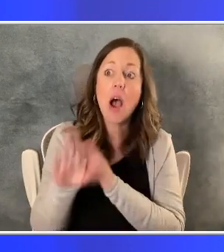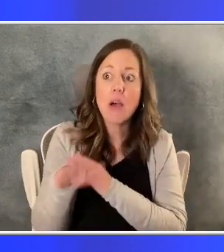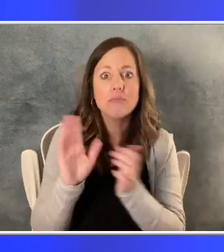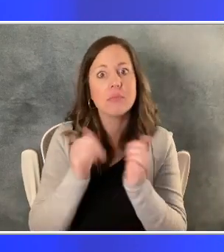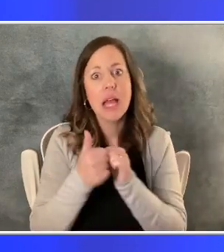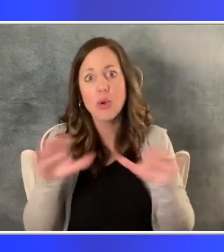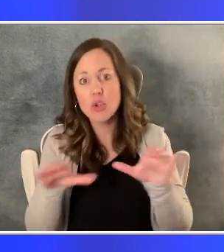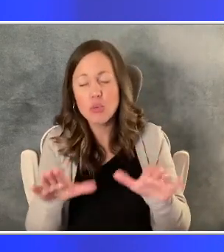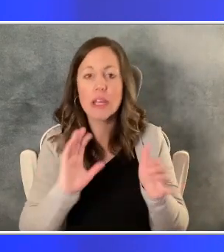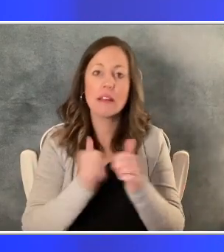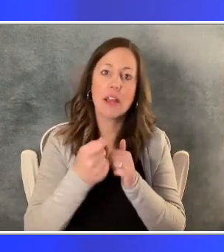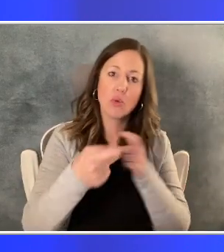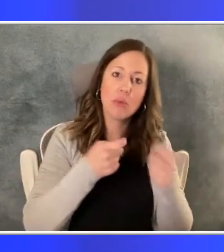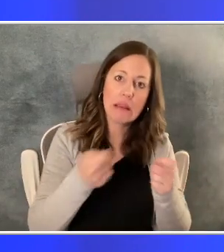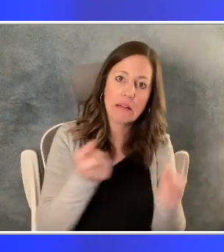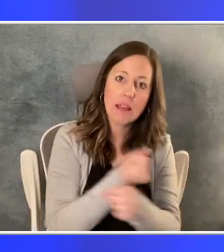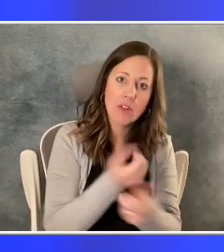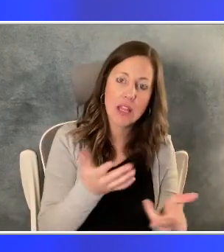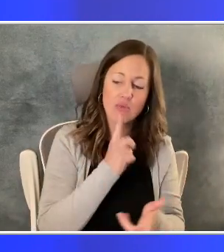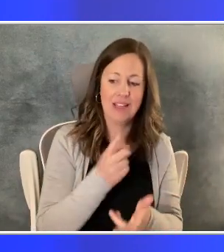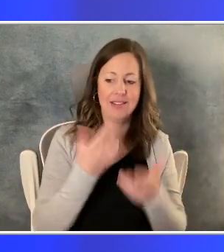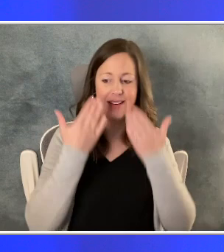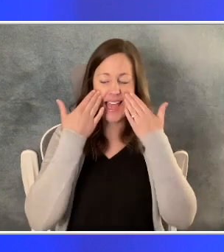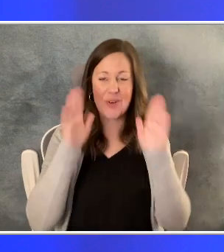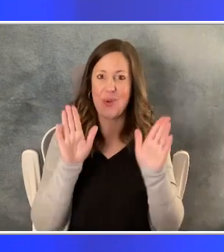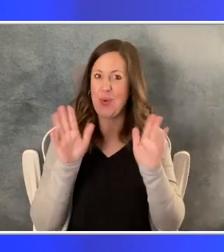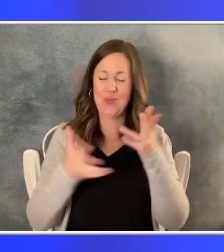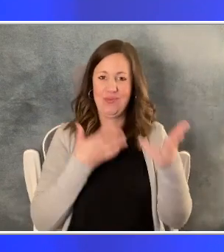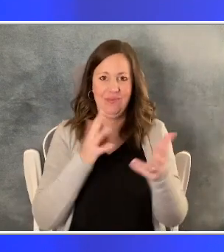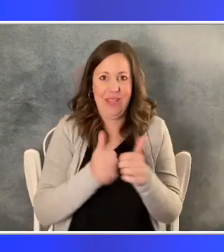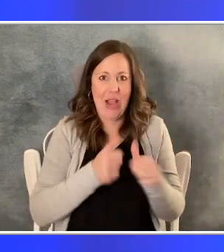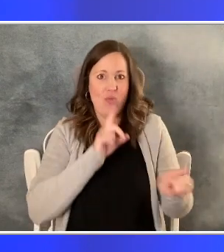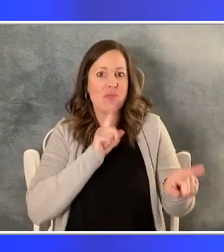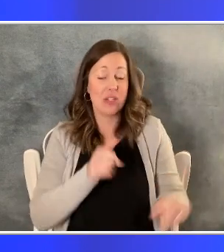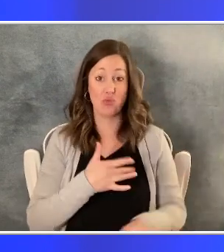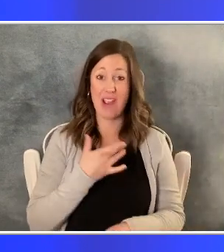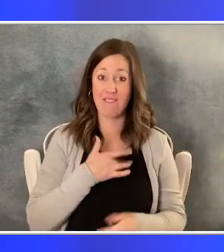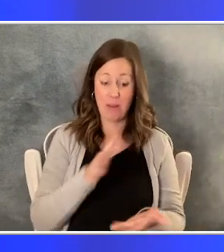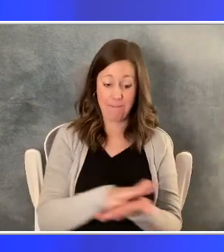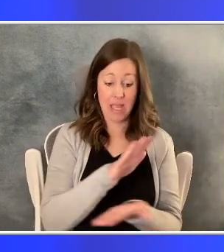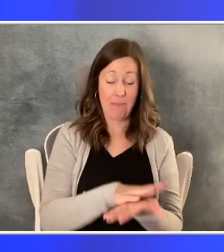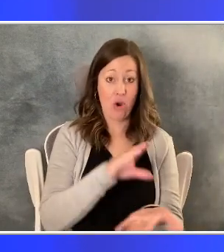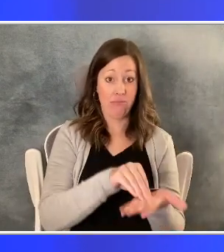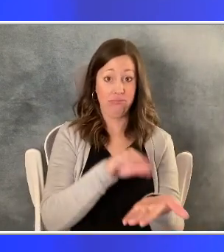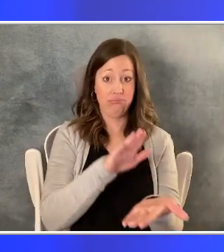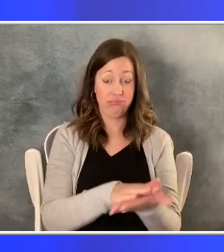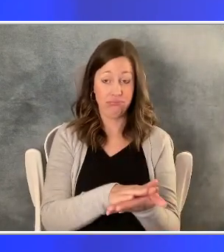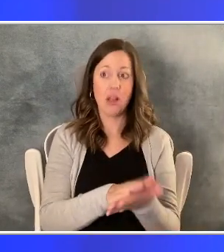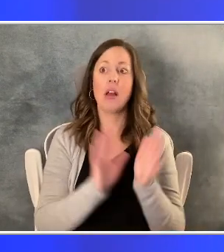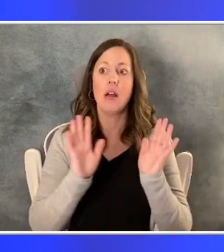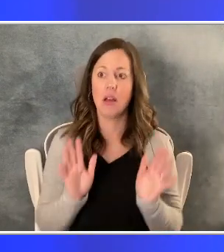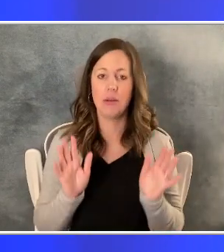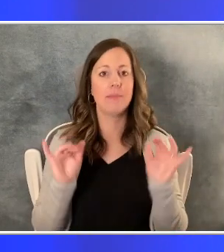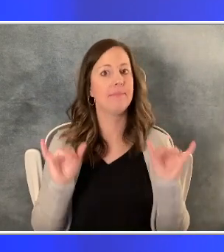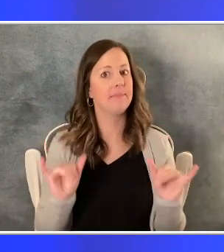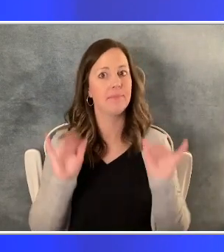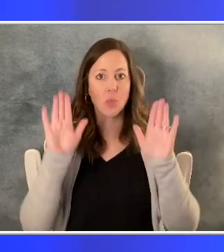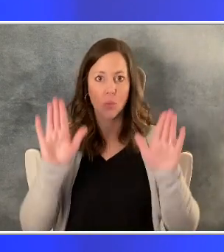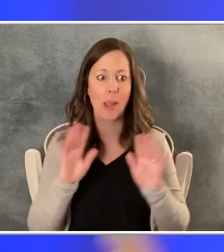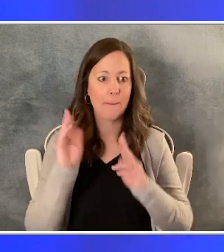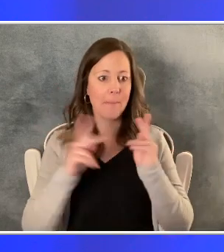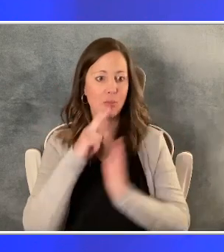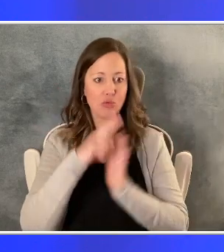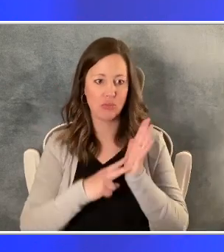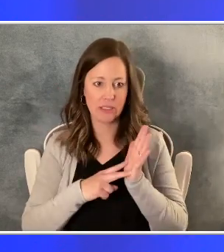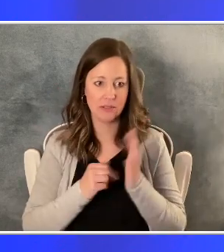handling things? They don't really know quite what to say. And so I felt like if I could just get it on paper and send it out there, then people could read it. I also think it's important